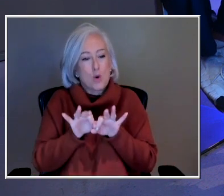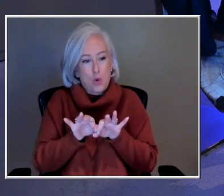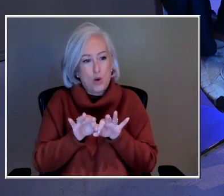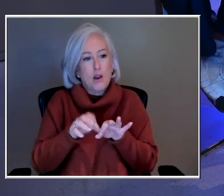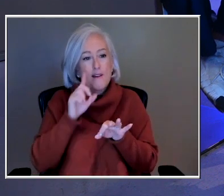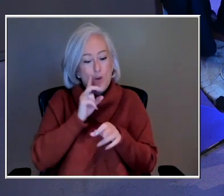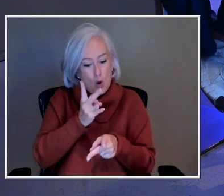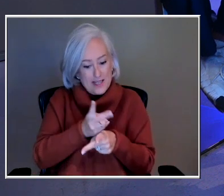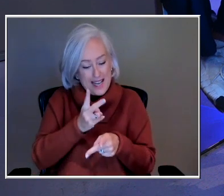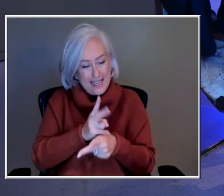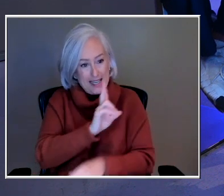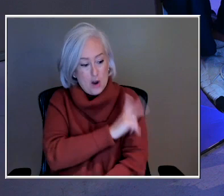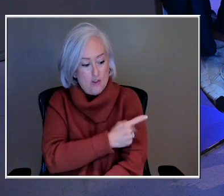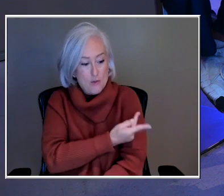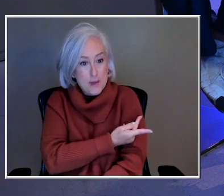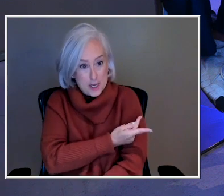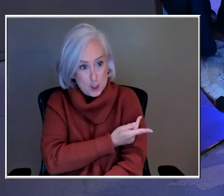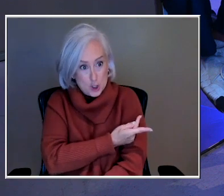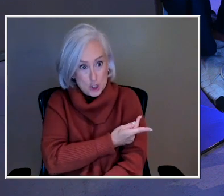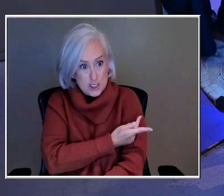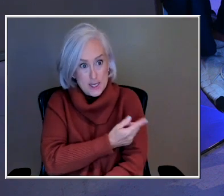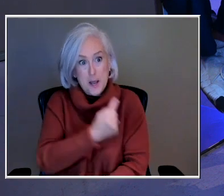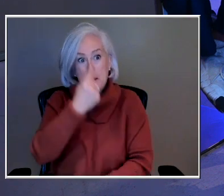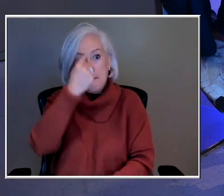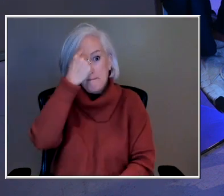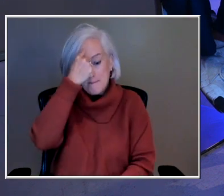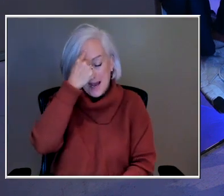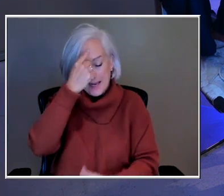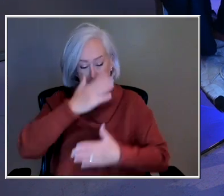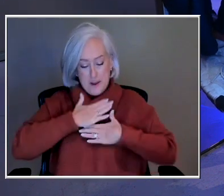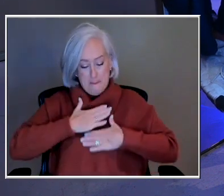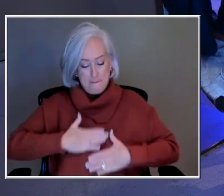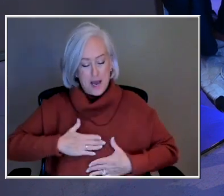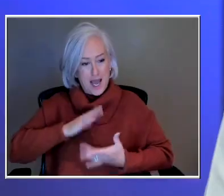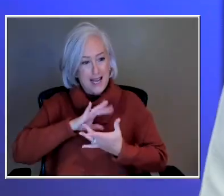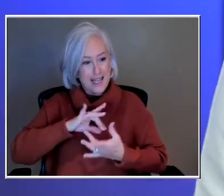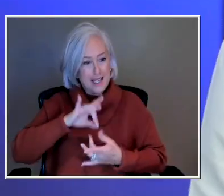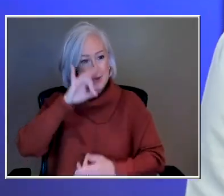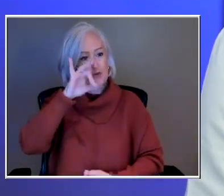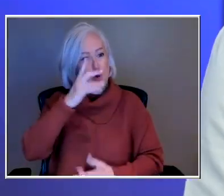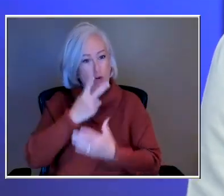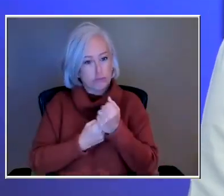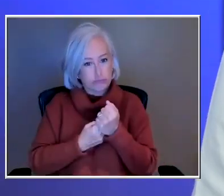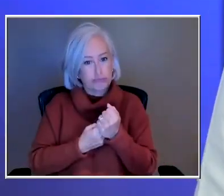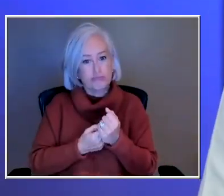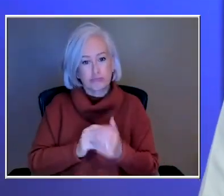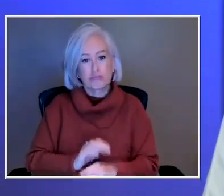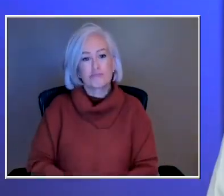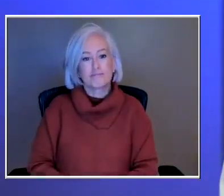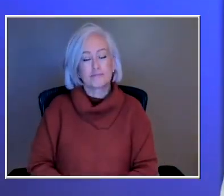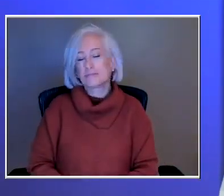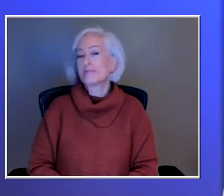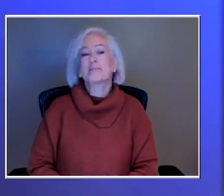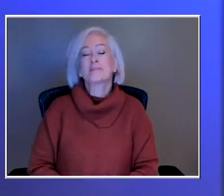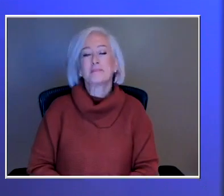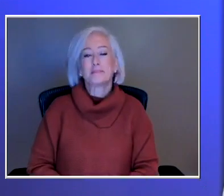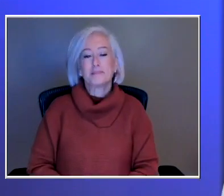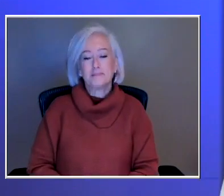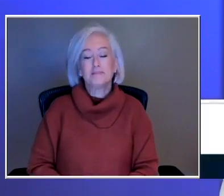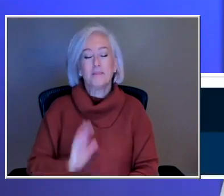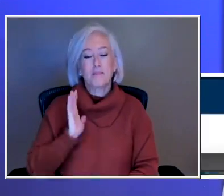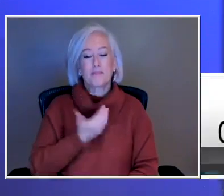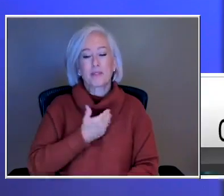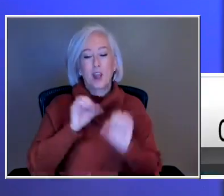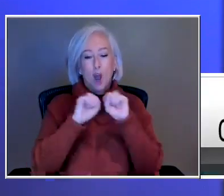patient, mind, body, and soul. Yeah, I think, Lisa hit on it a little bit already, but I think as a society we've probably